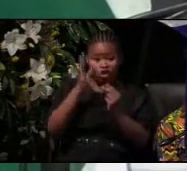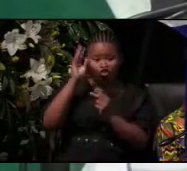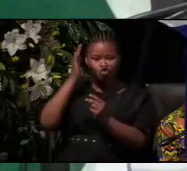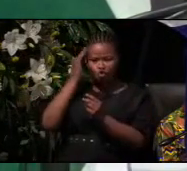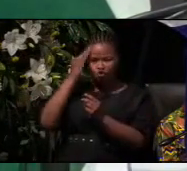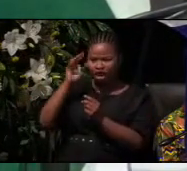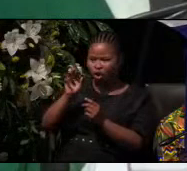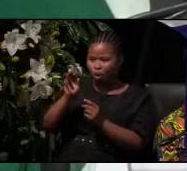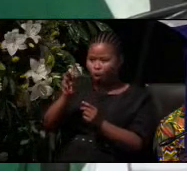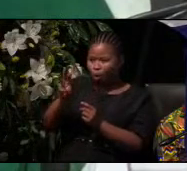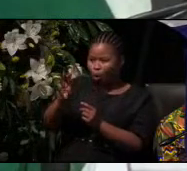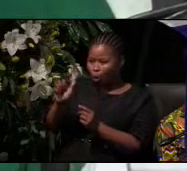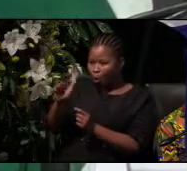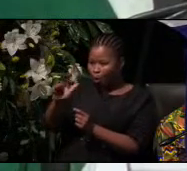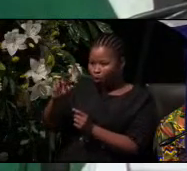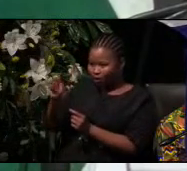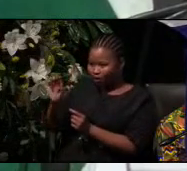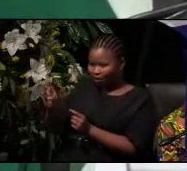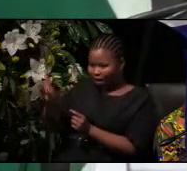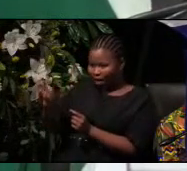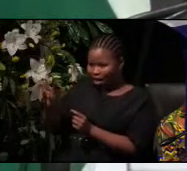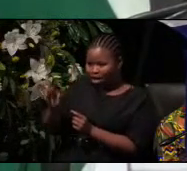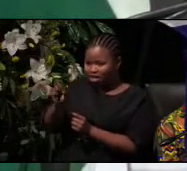currently known as Rochester University